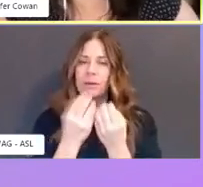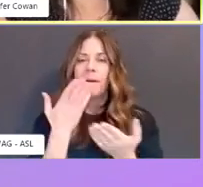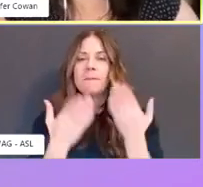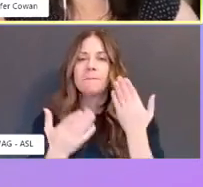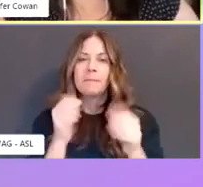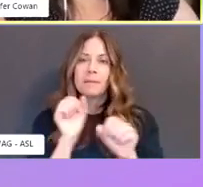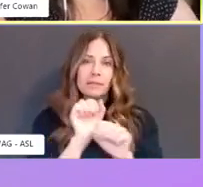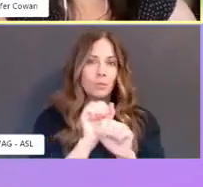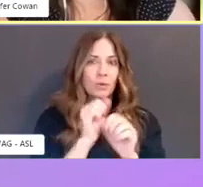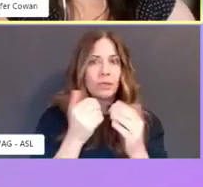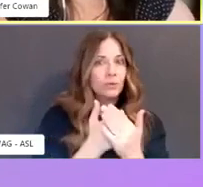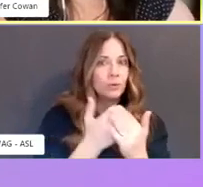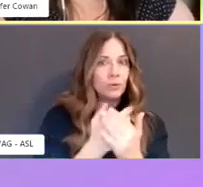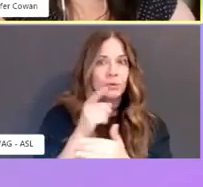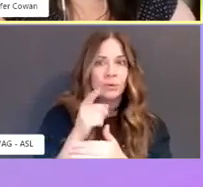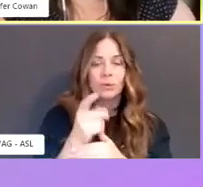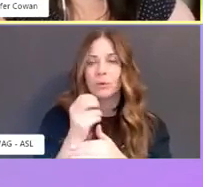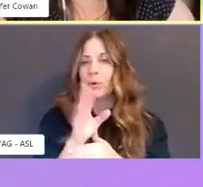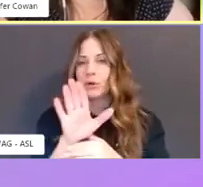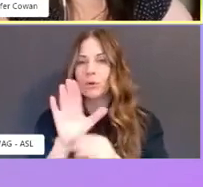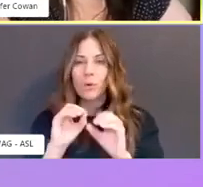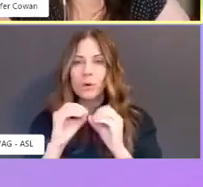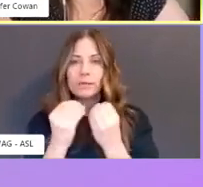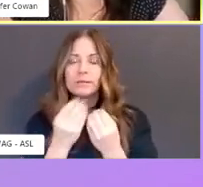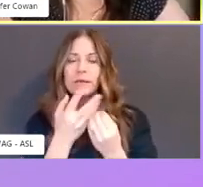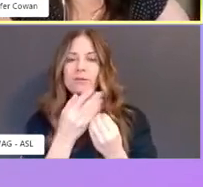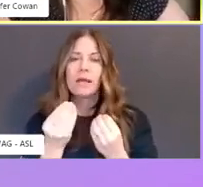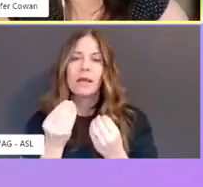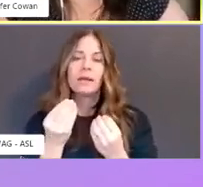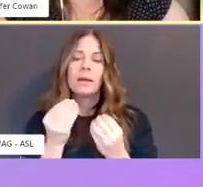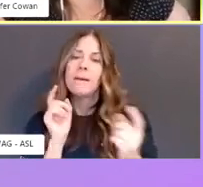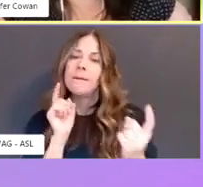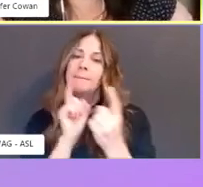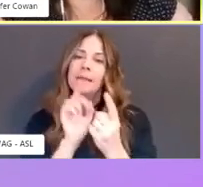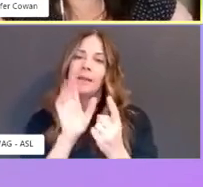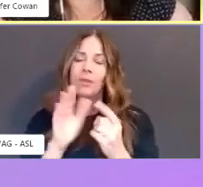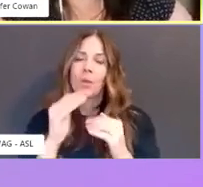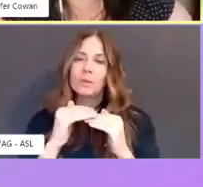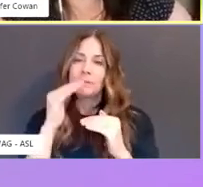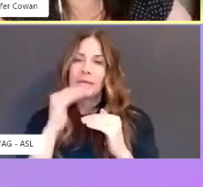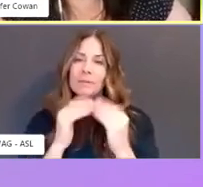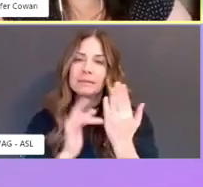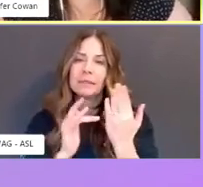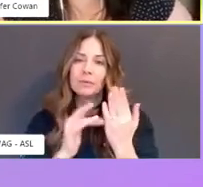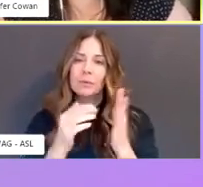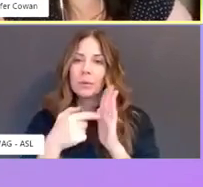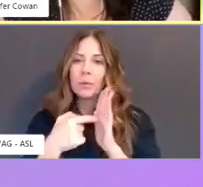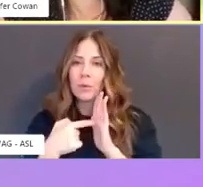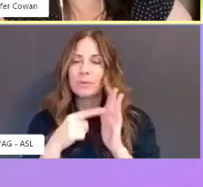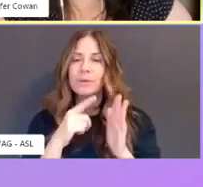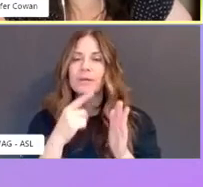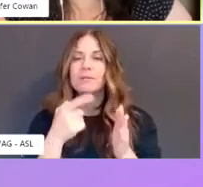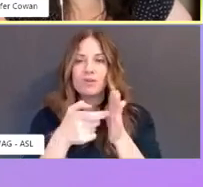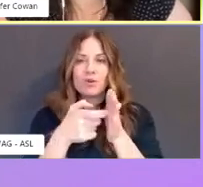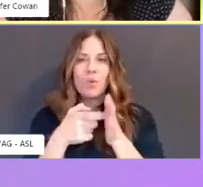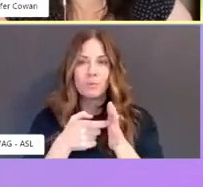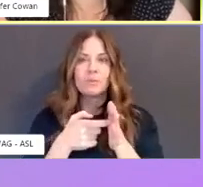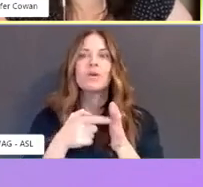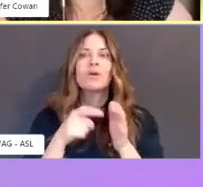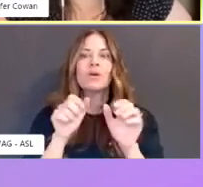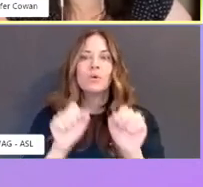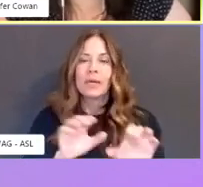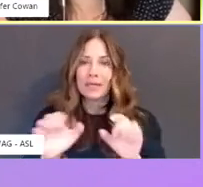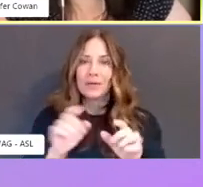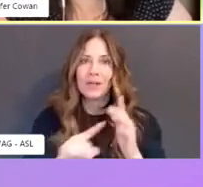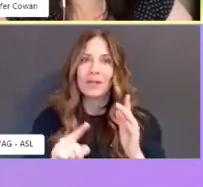this work is new to you or your organization, and therefore meeting those minimum technical requirements is what you can do and really what you